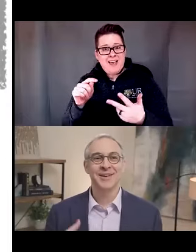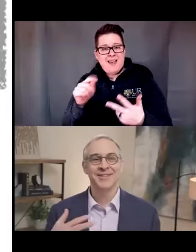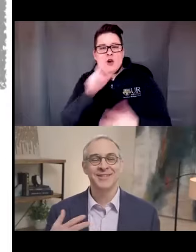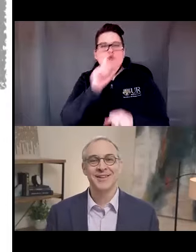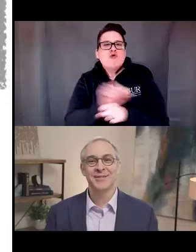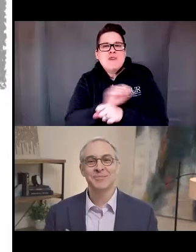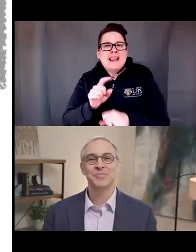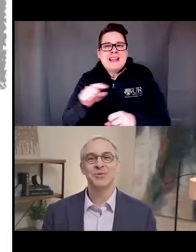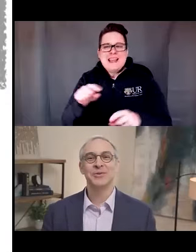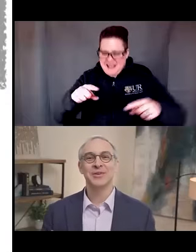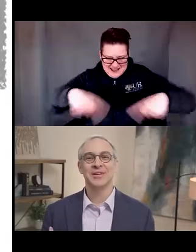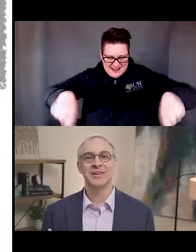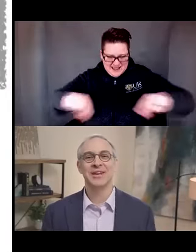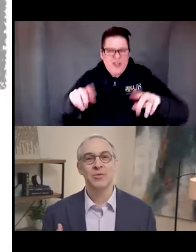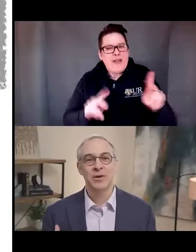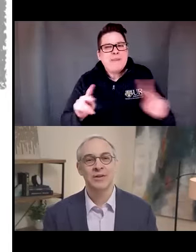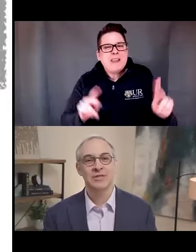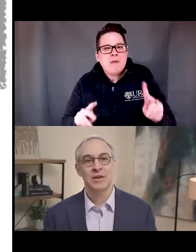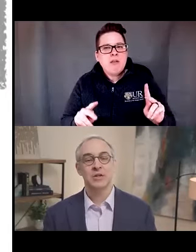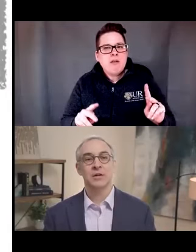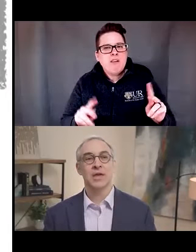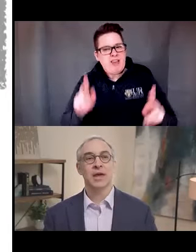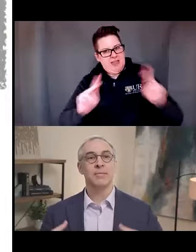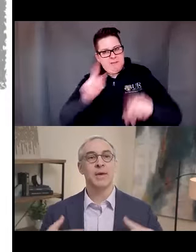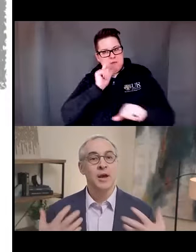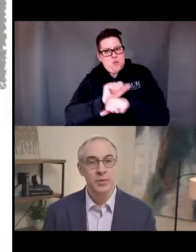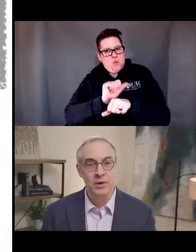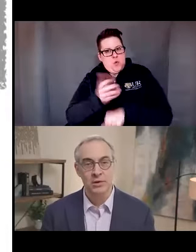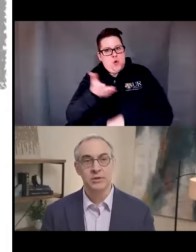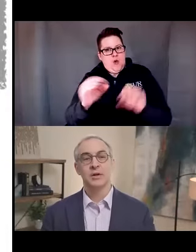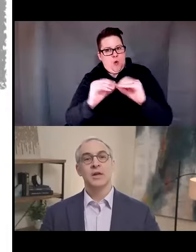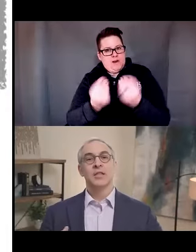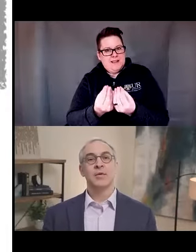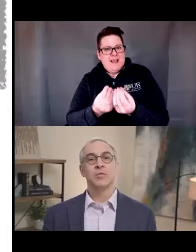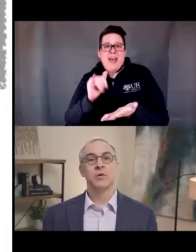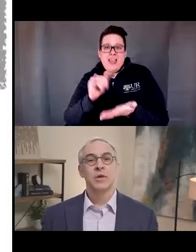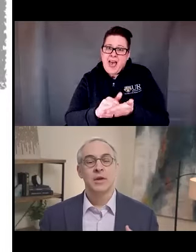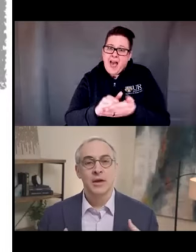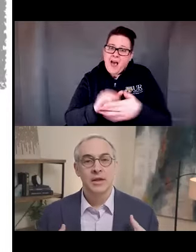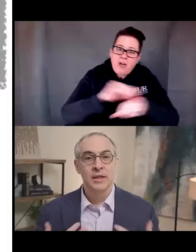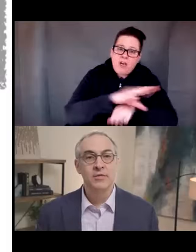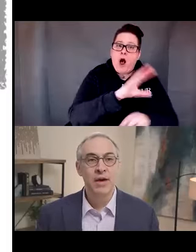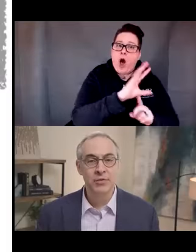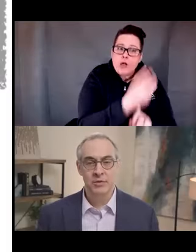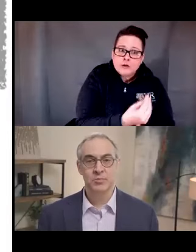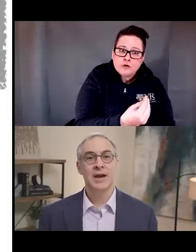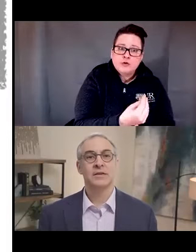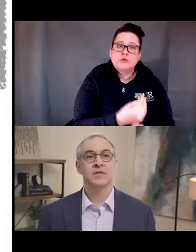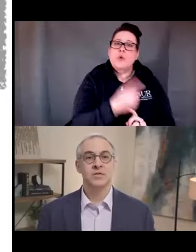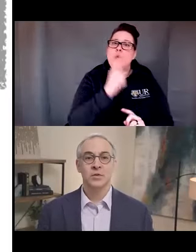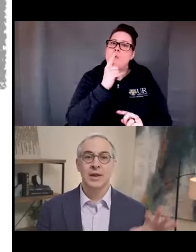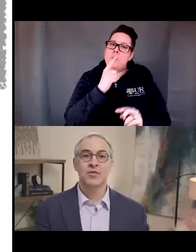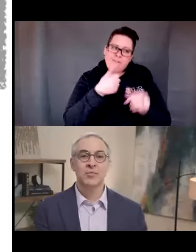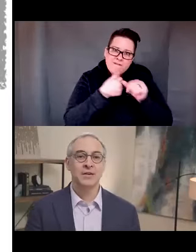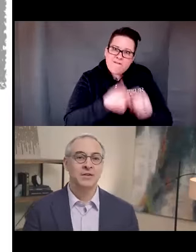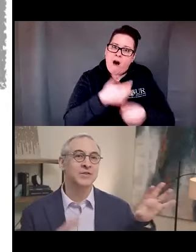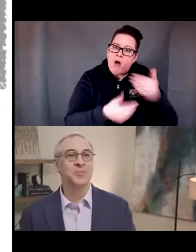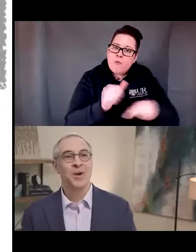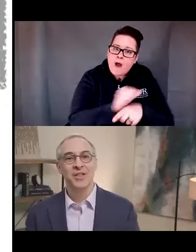It's the people in any organization that make up the culture that will live out those practices. You can